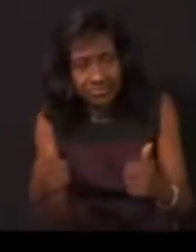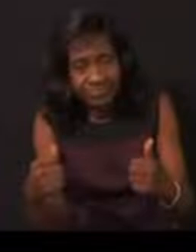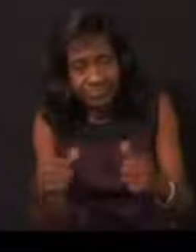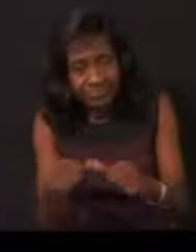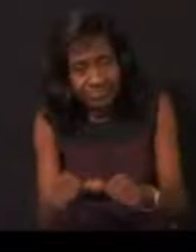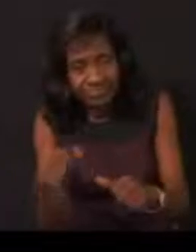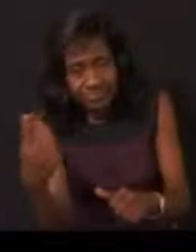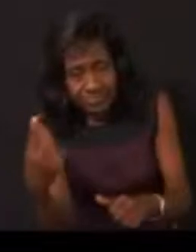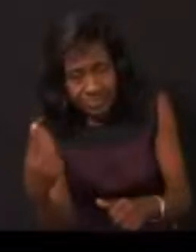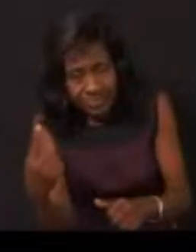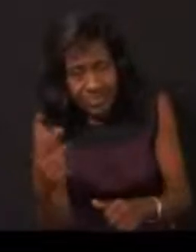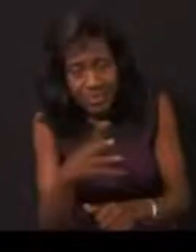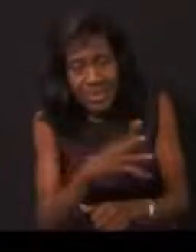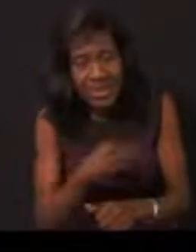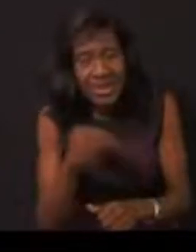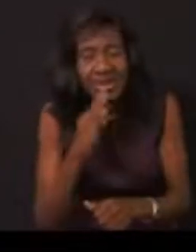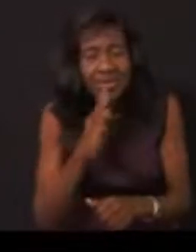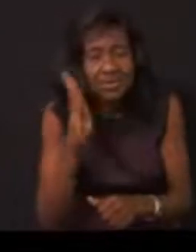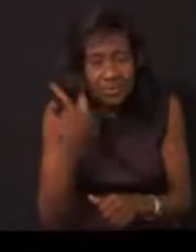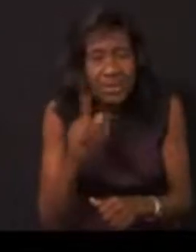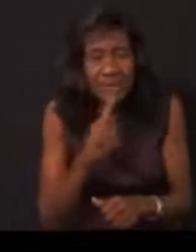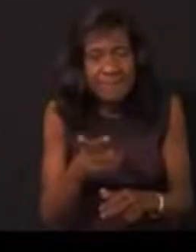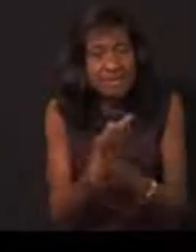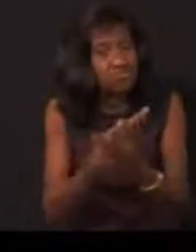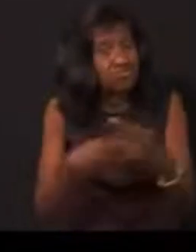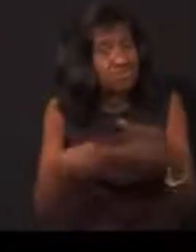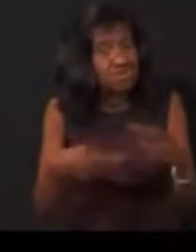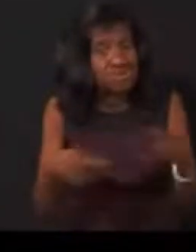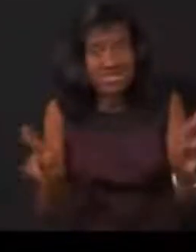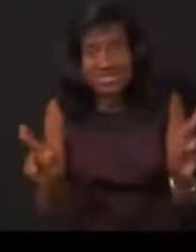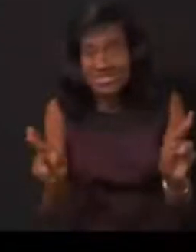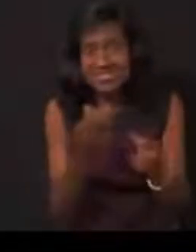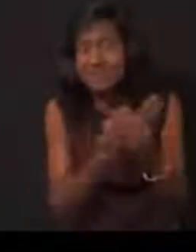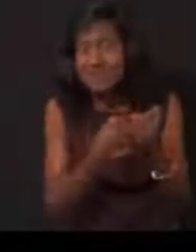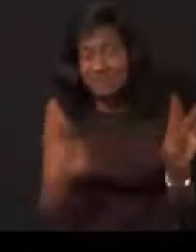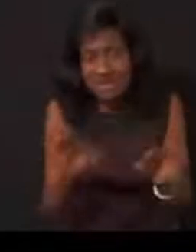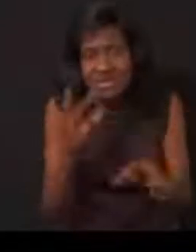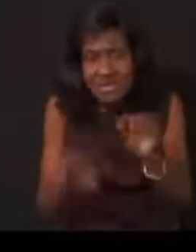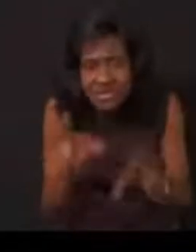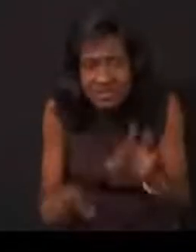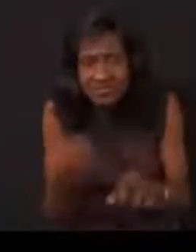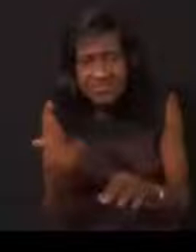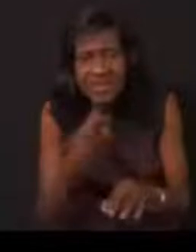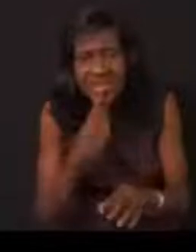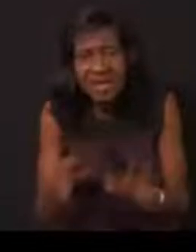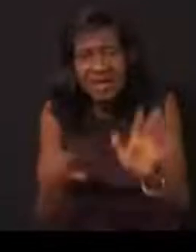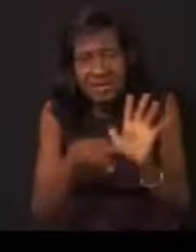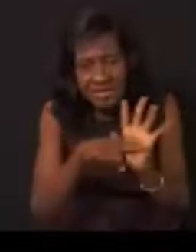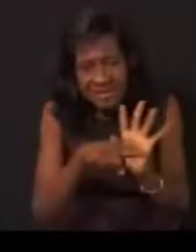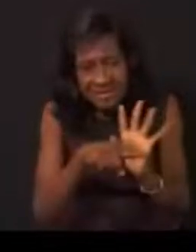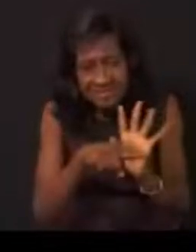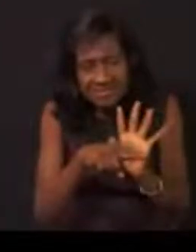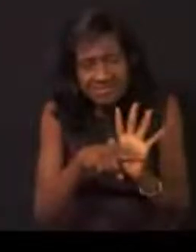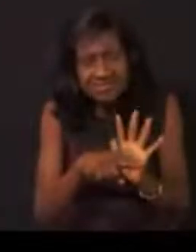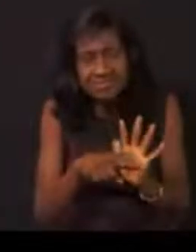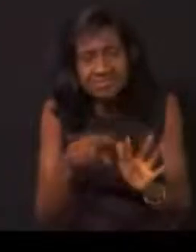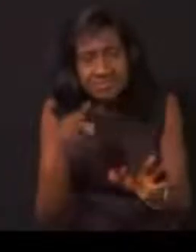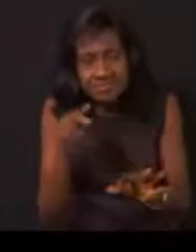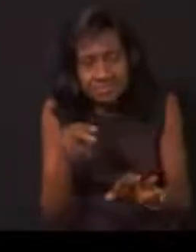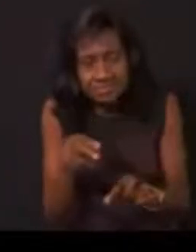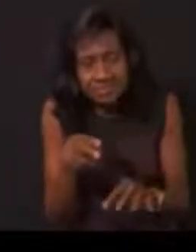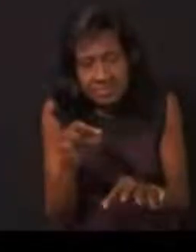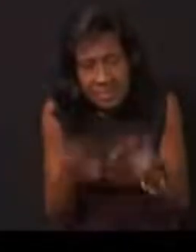only if they get a negative COVID testing. Positive cases with vaccinated household